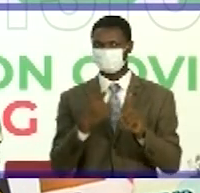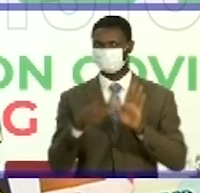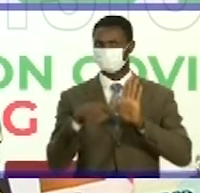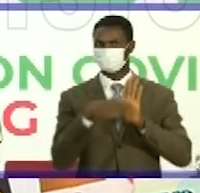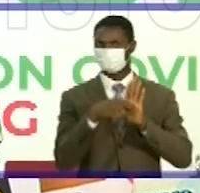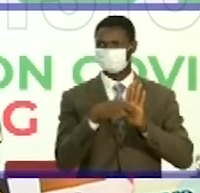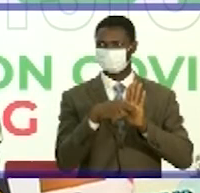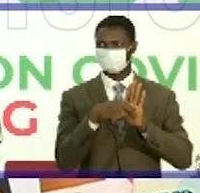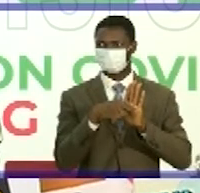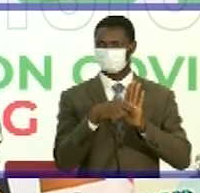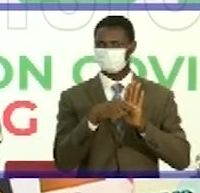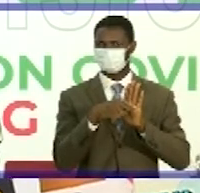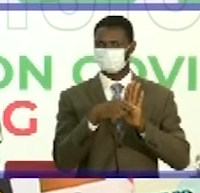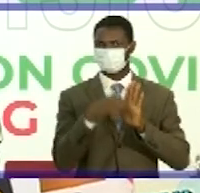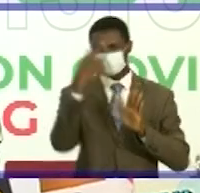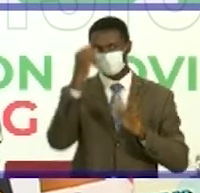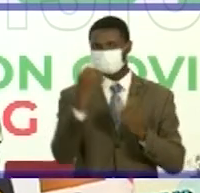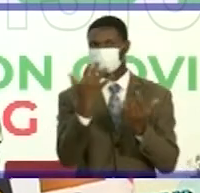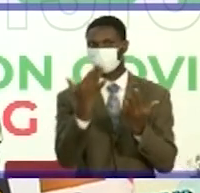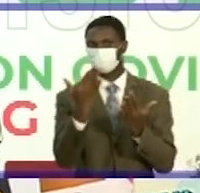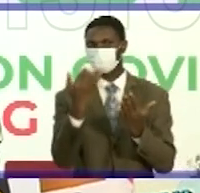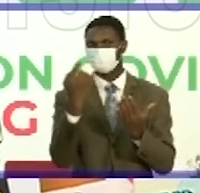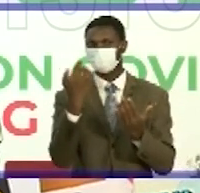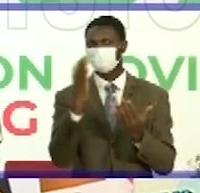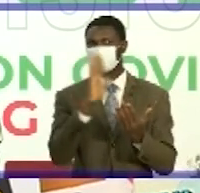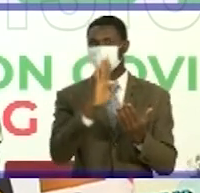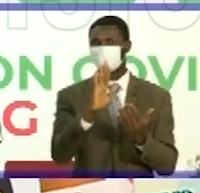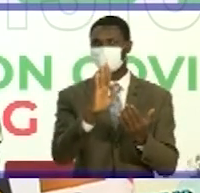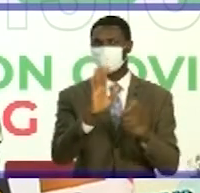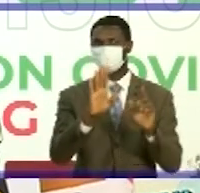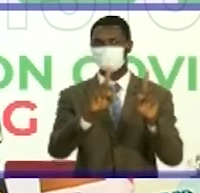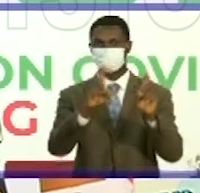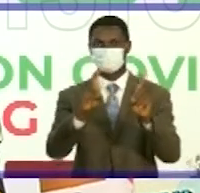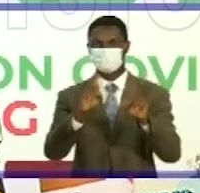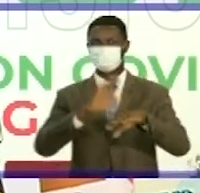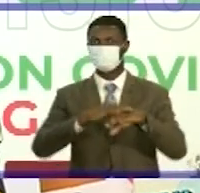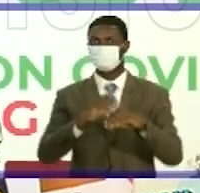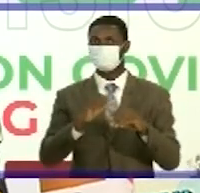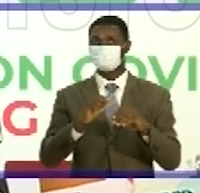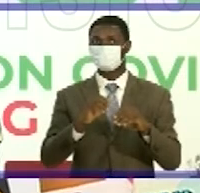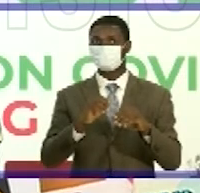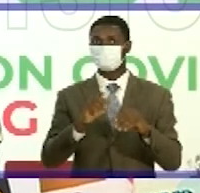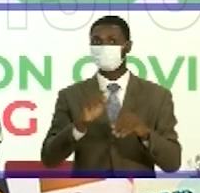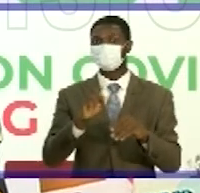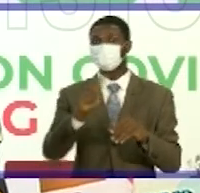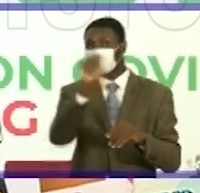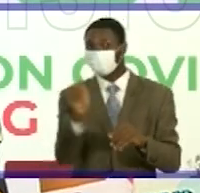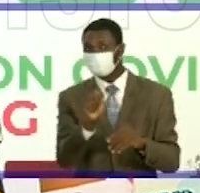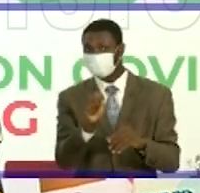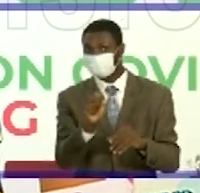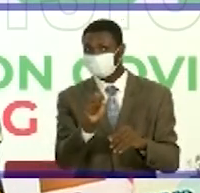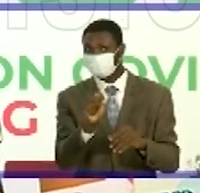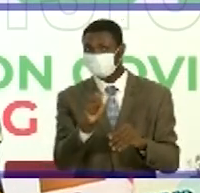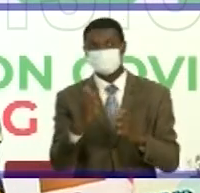And because you are waiting for a result on a Tuesday, you go to the beach. On a Wednesday, you go for a party. On